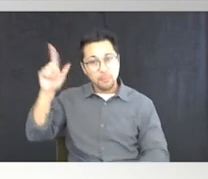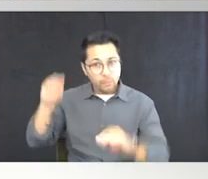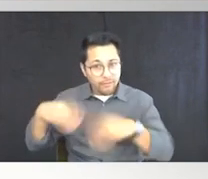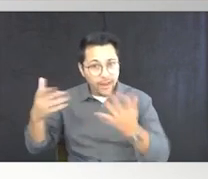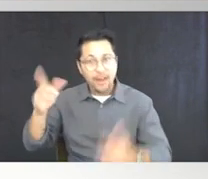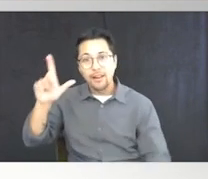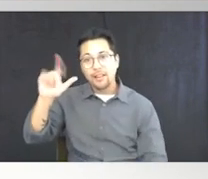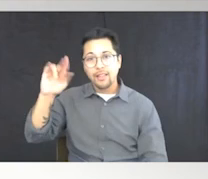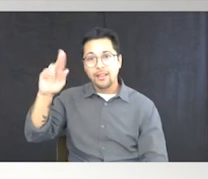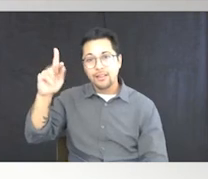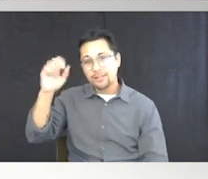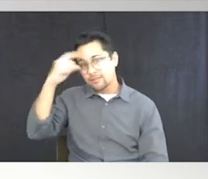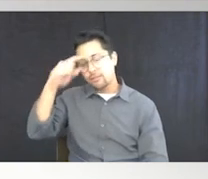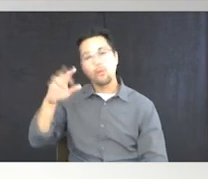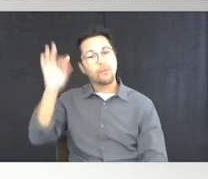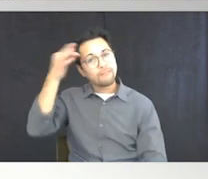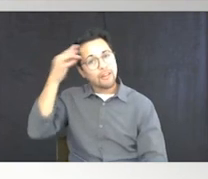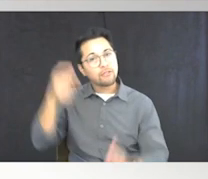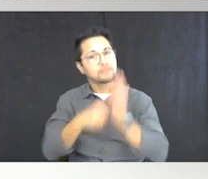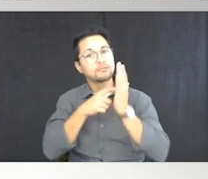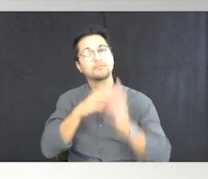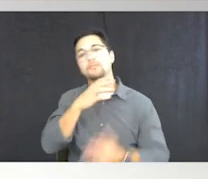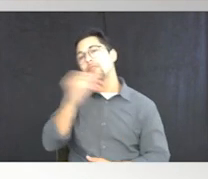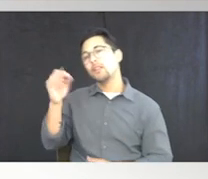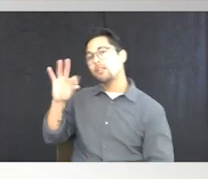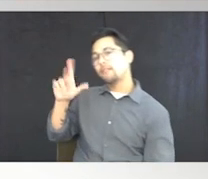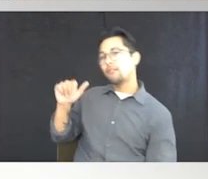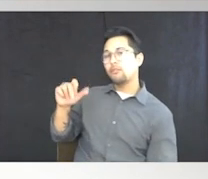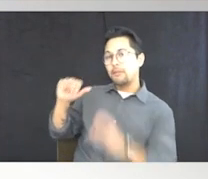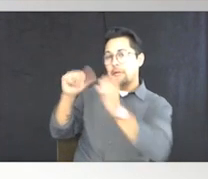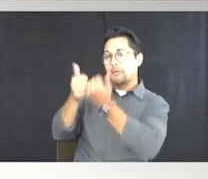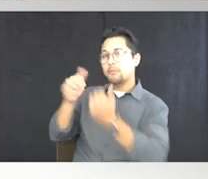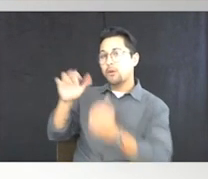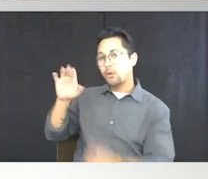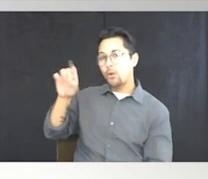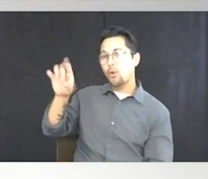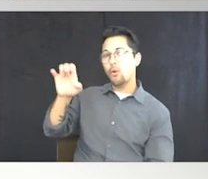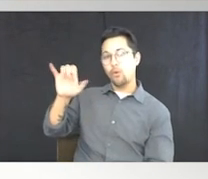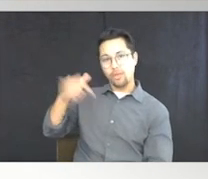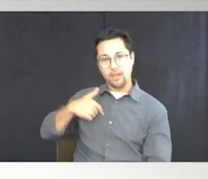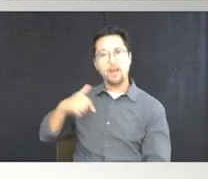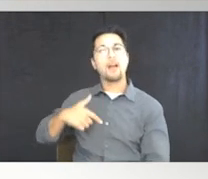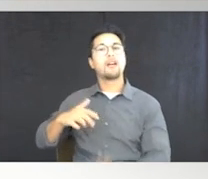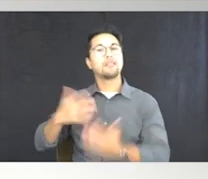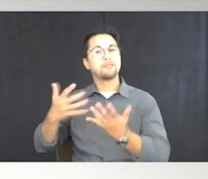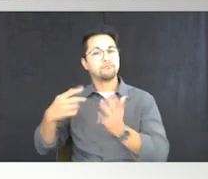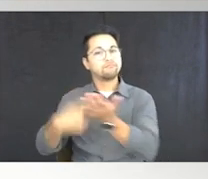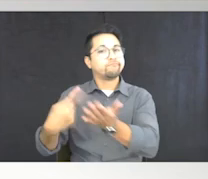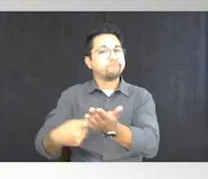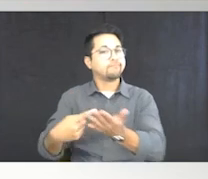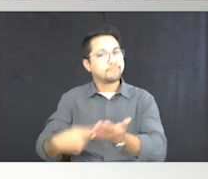the federal regulations and the Florida Administrative Code that I've reviewed.